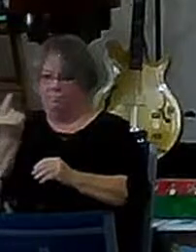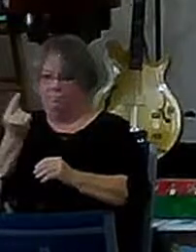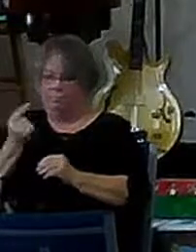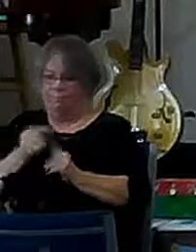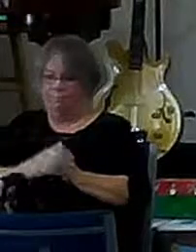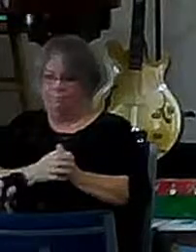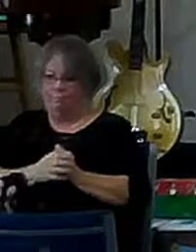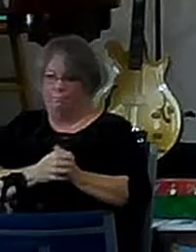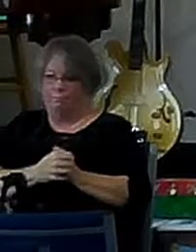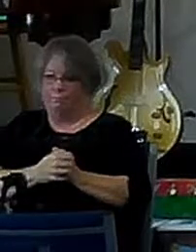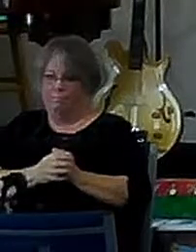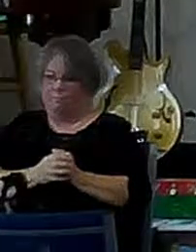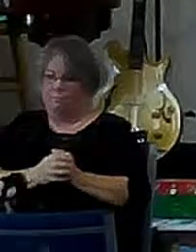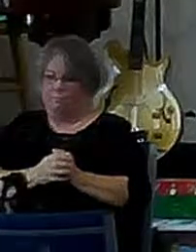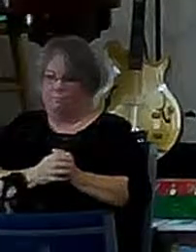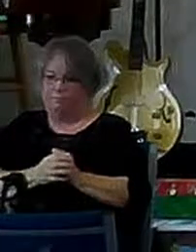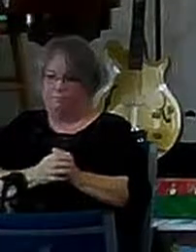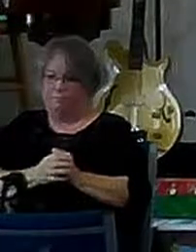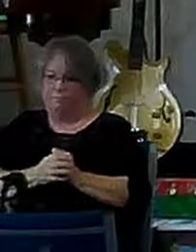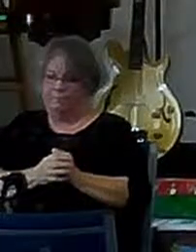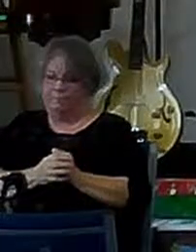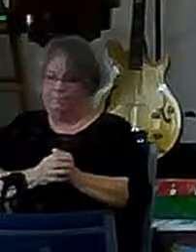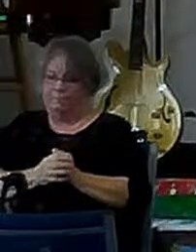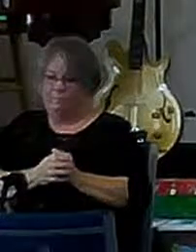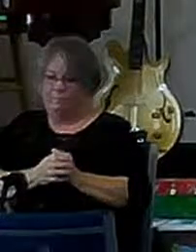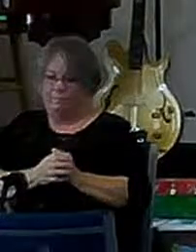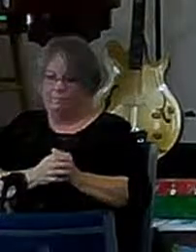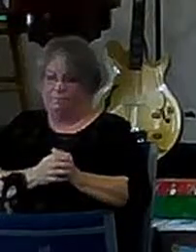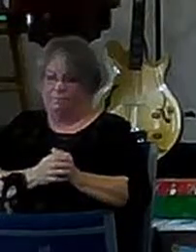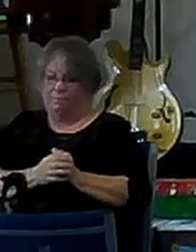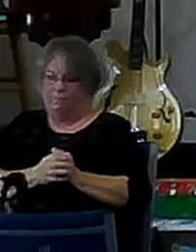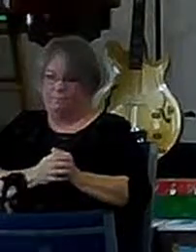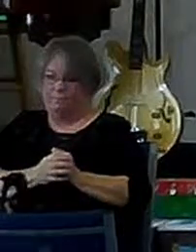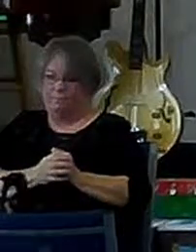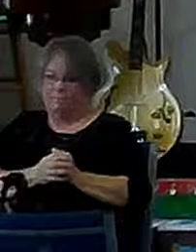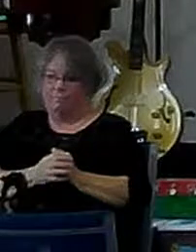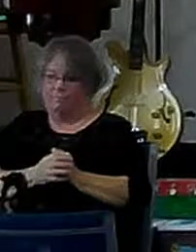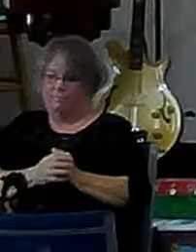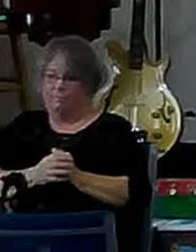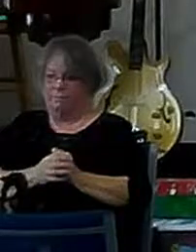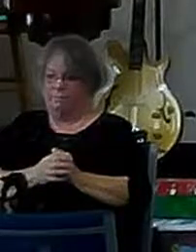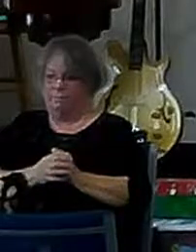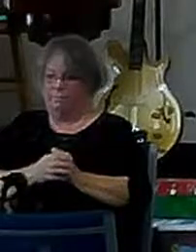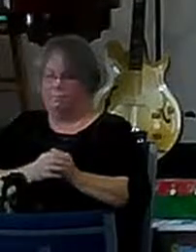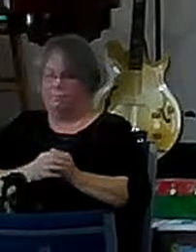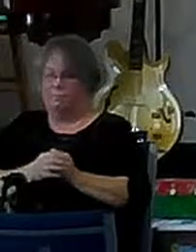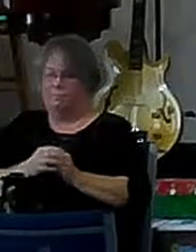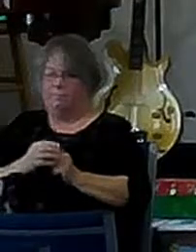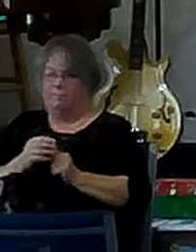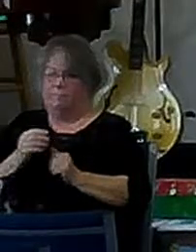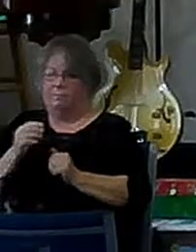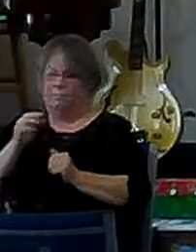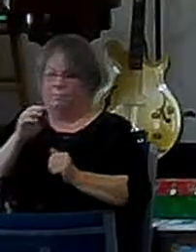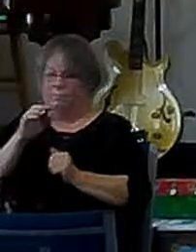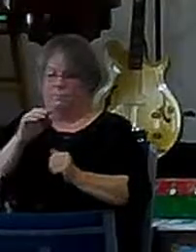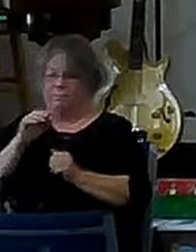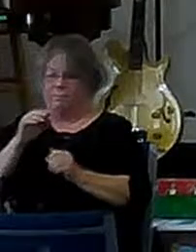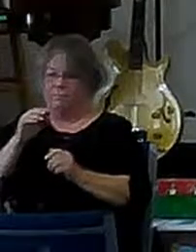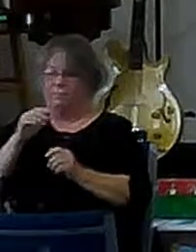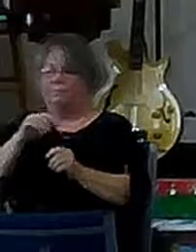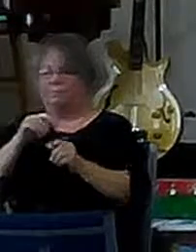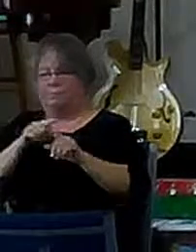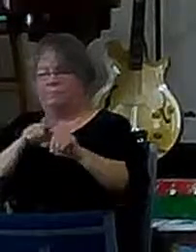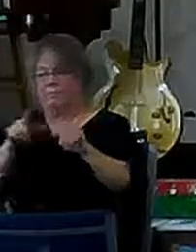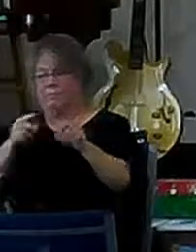is no Savior. Or Isaiah 44 and verse 6, thus says the Lord, the King